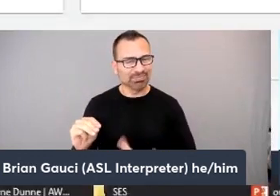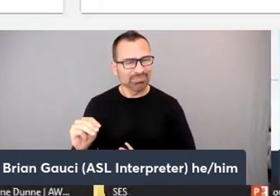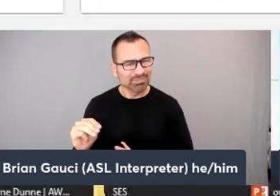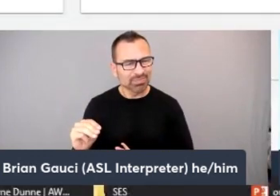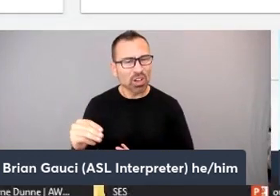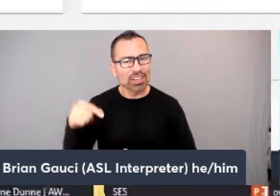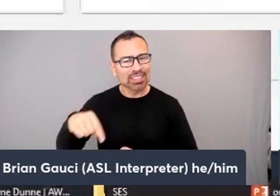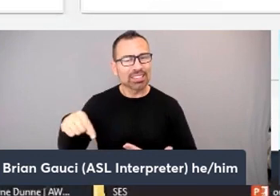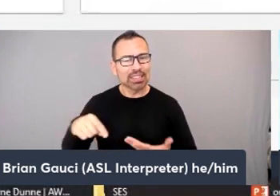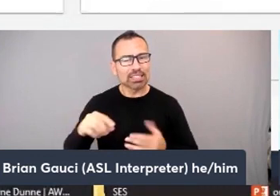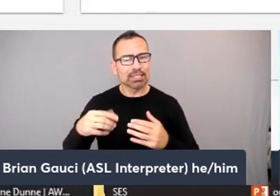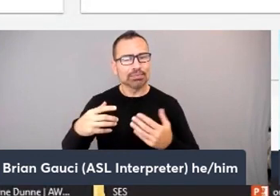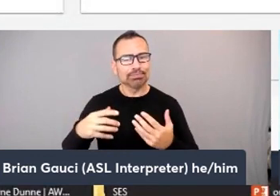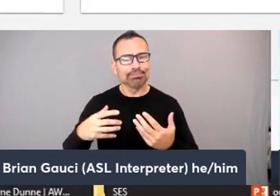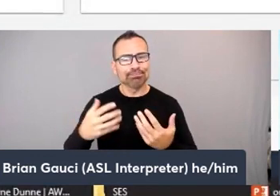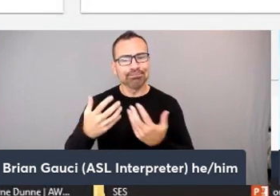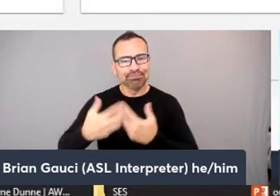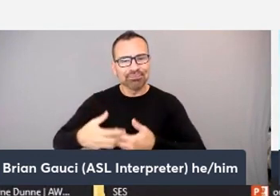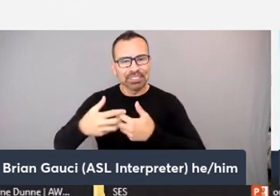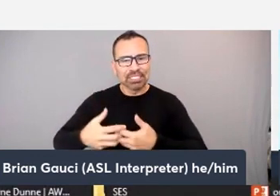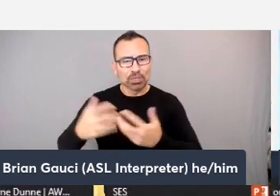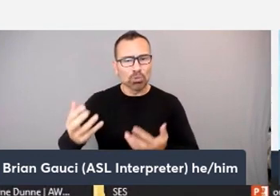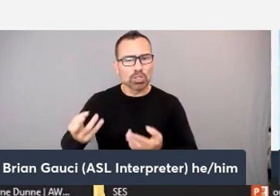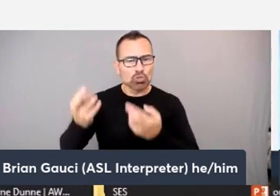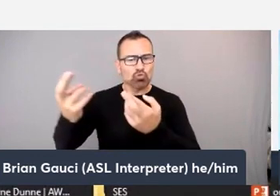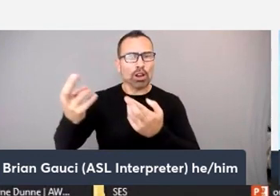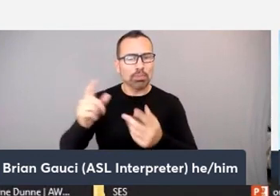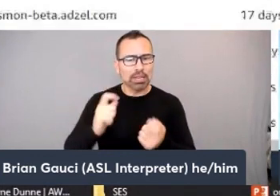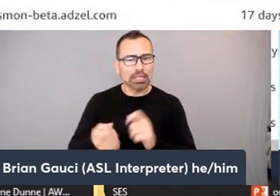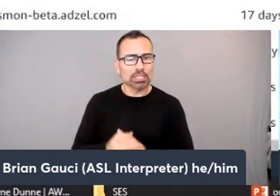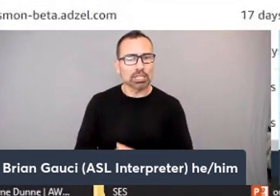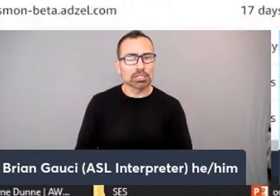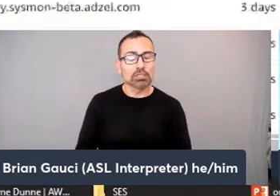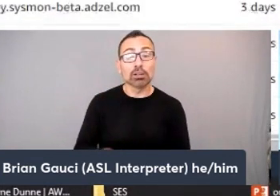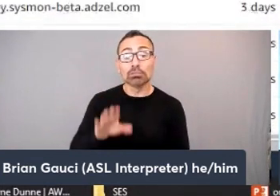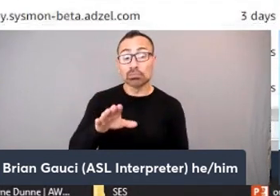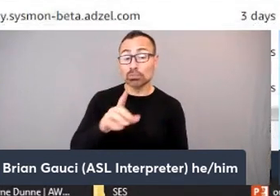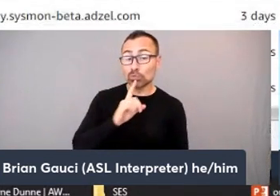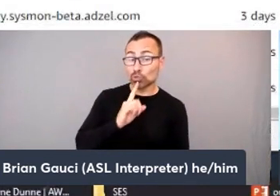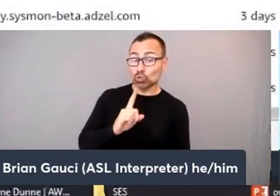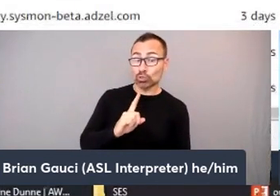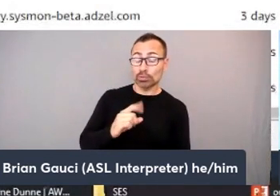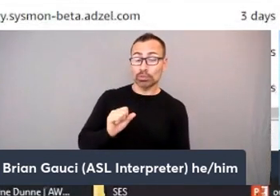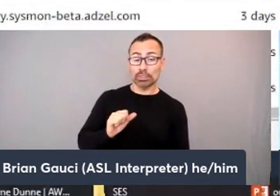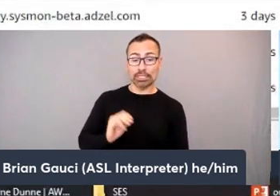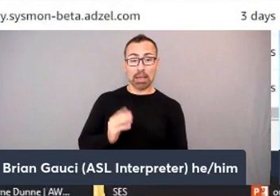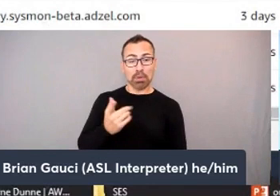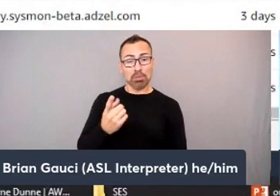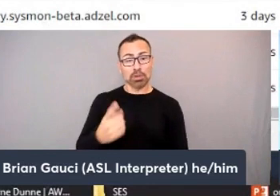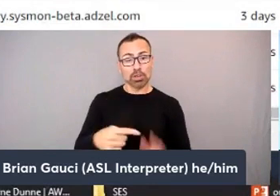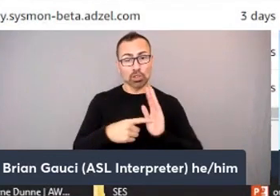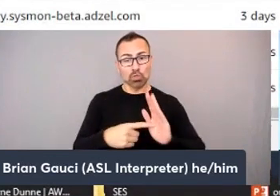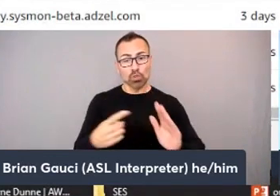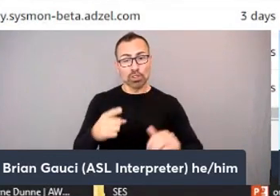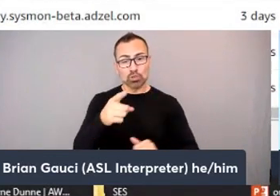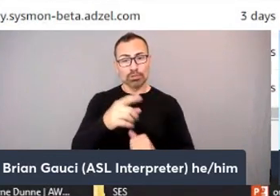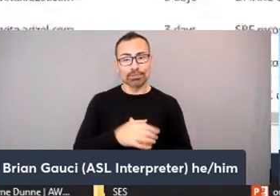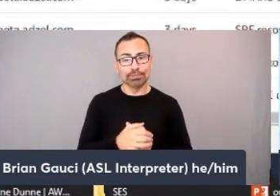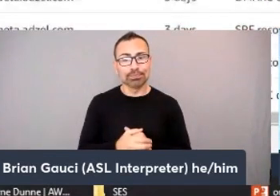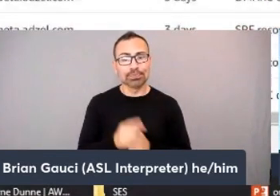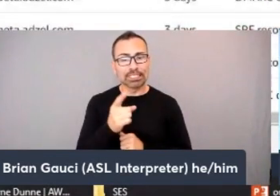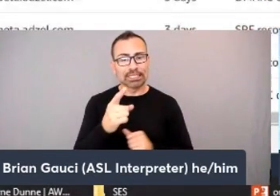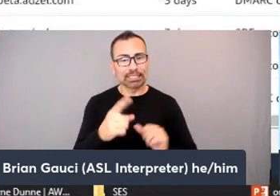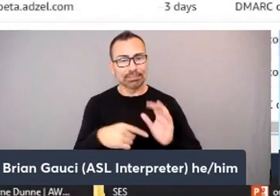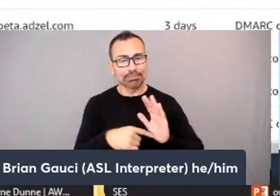about changing? What can you improve? I'll actually pop up a visual here. So showing a little bit of an example. Getting